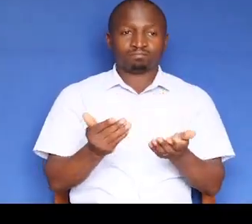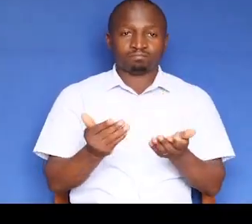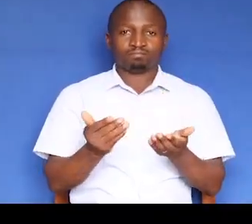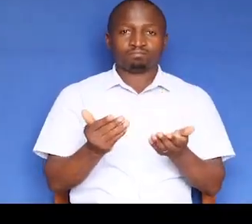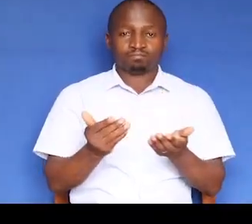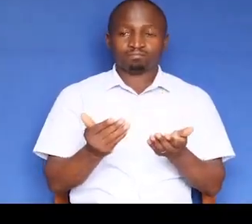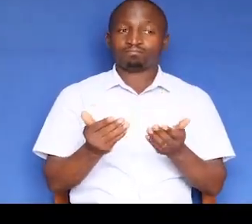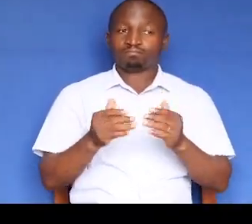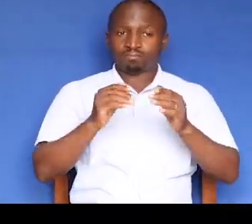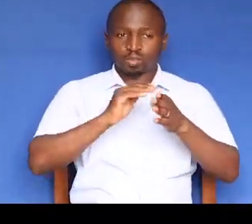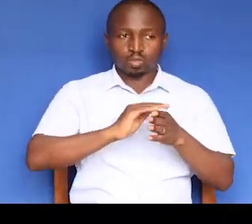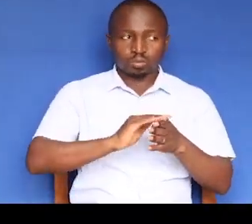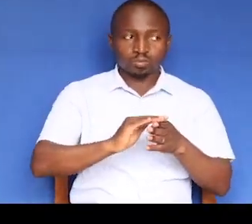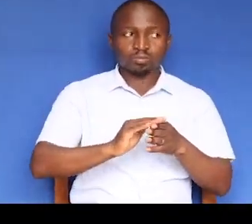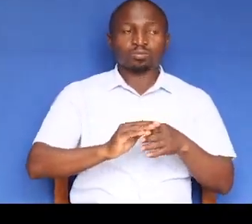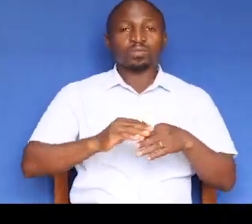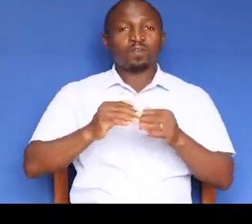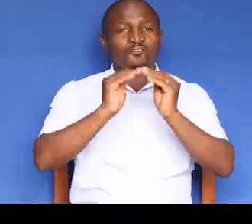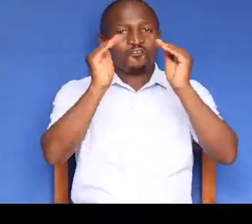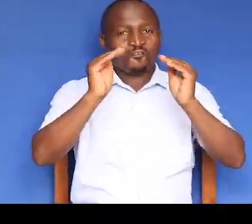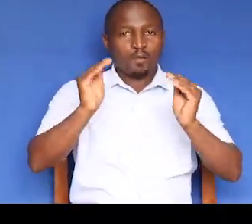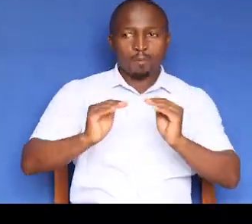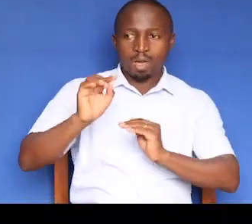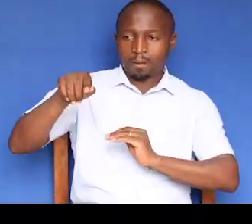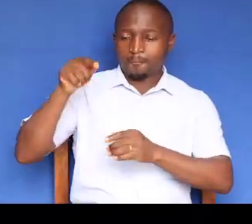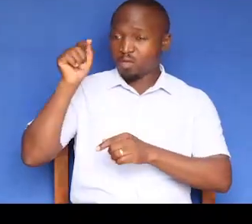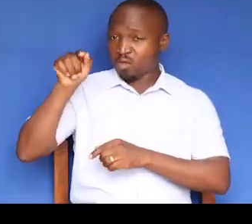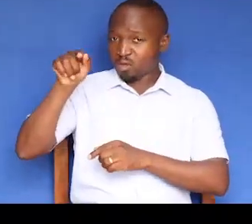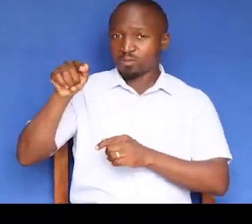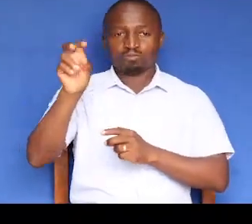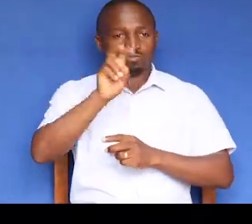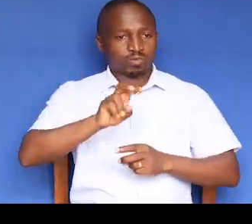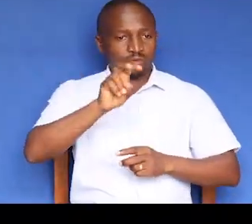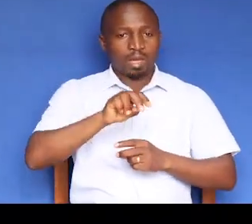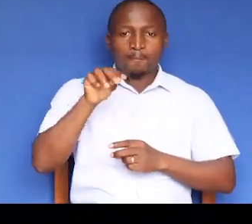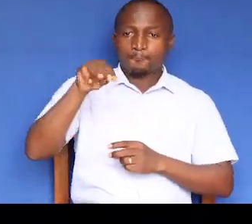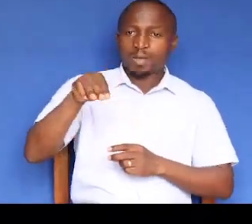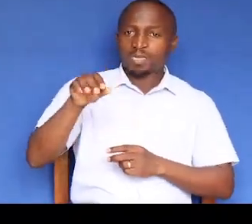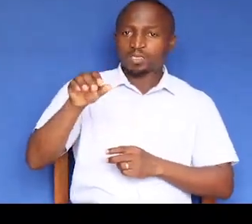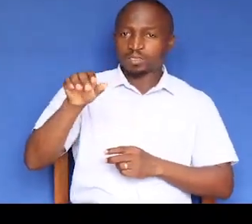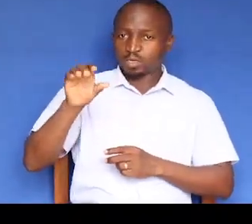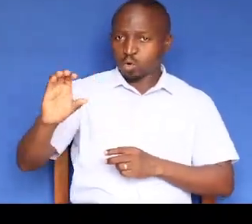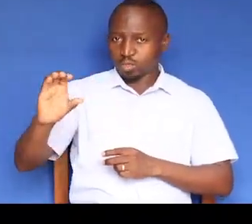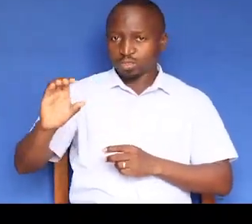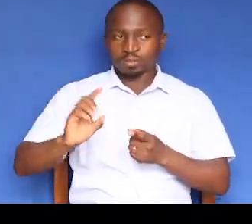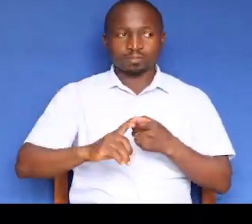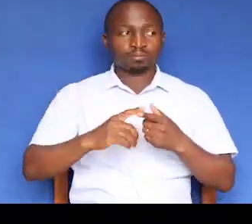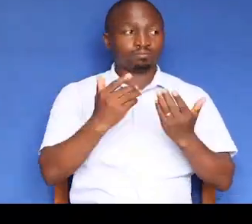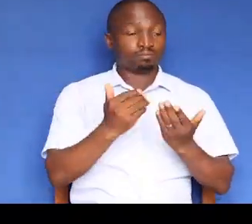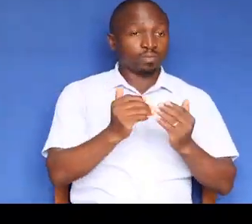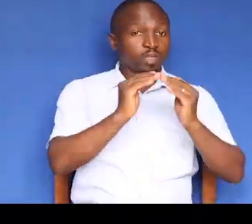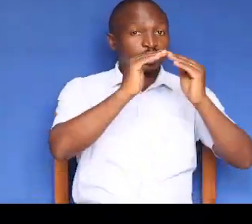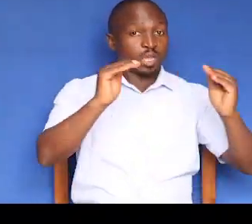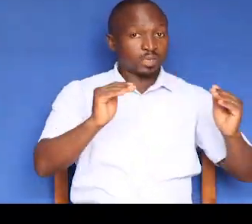9. You have to use the same formula to compute marginal cost. So you have to take